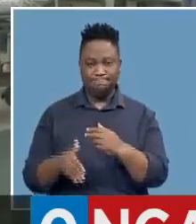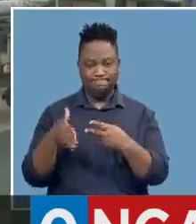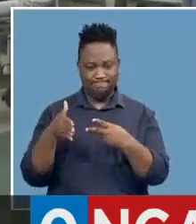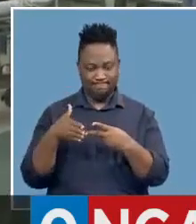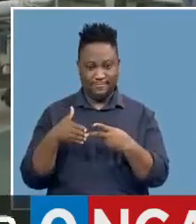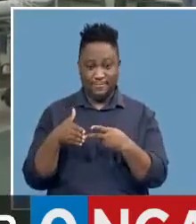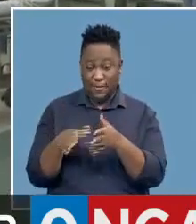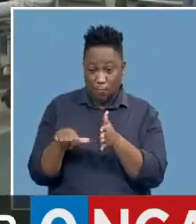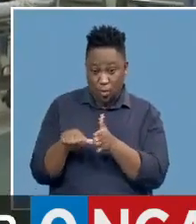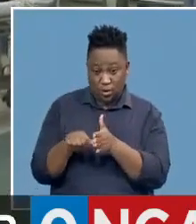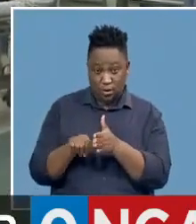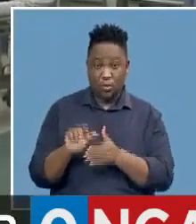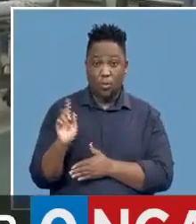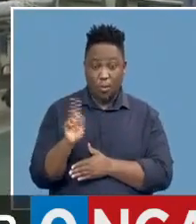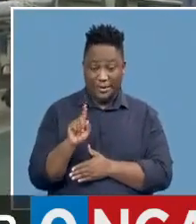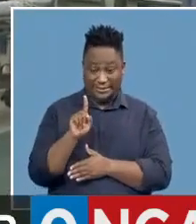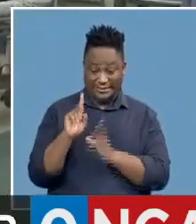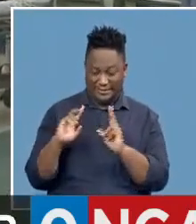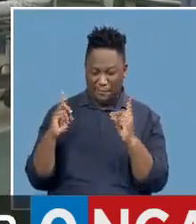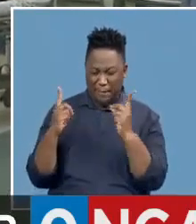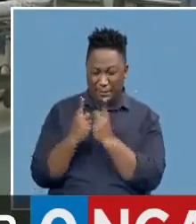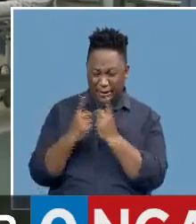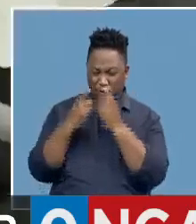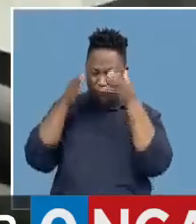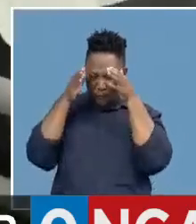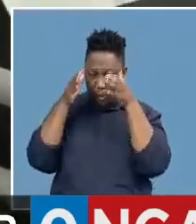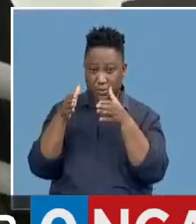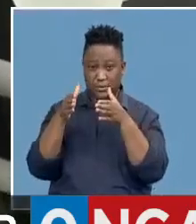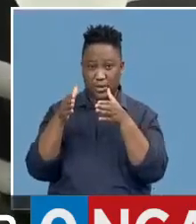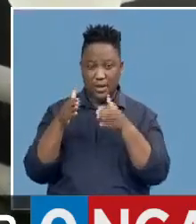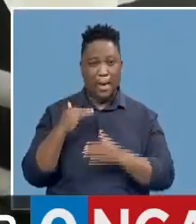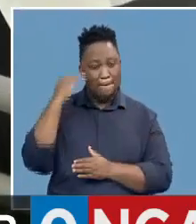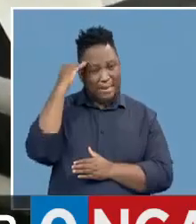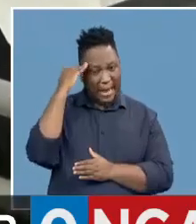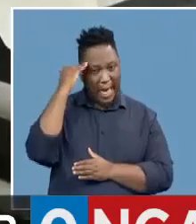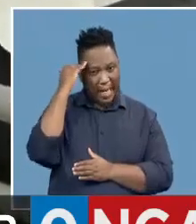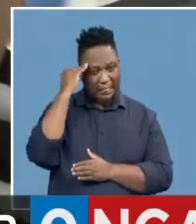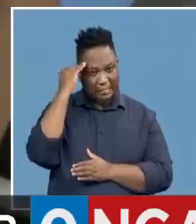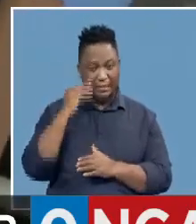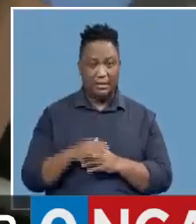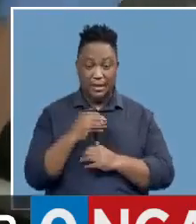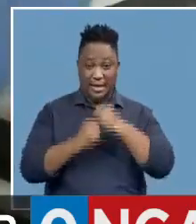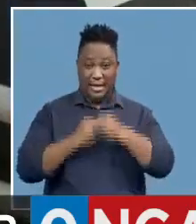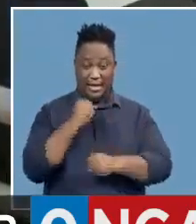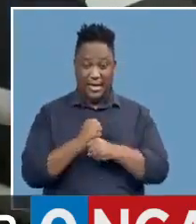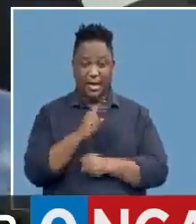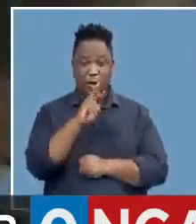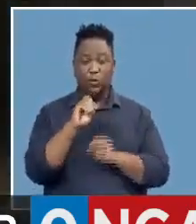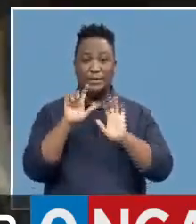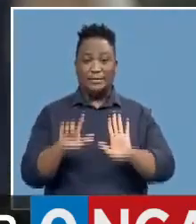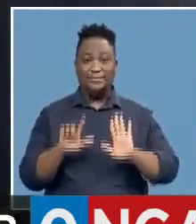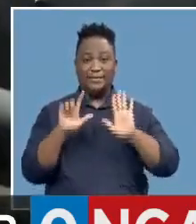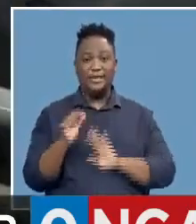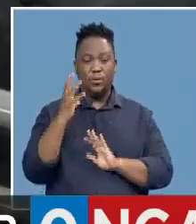prioritize. For us, a key area that needs prioritization is mental health care. 2017, we issued a mental health care